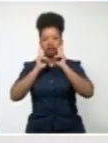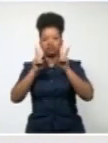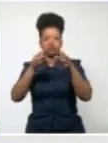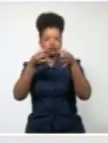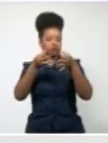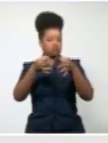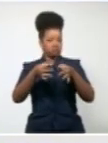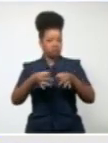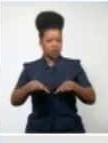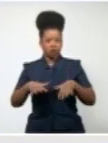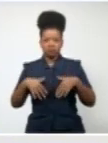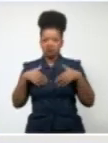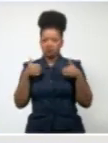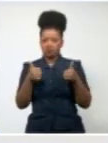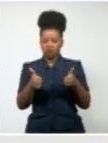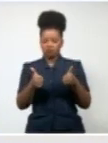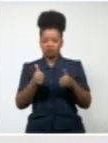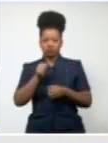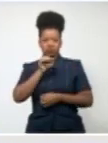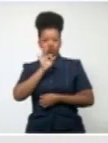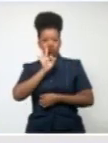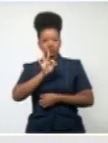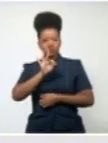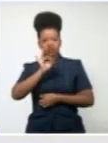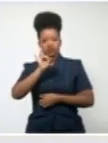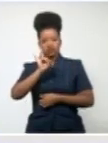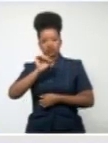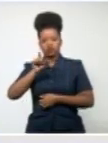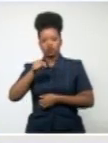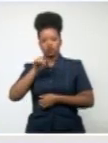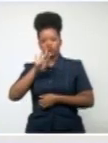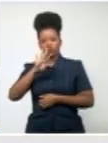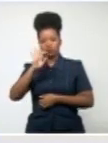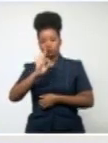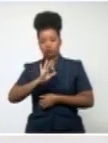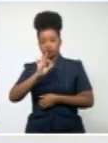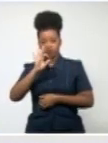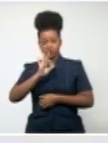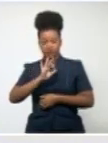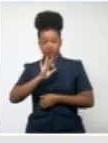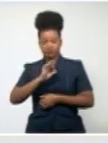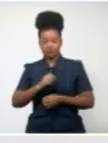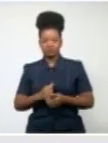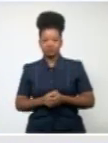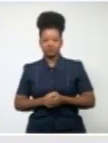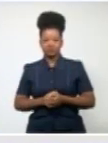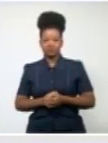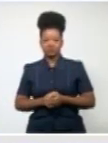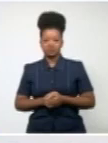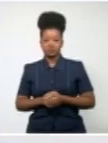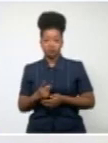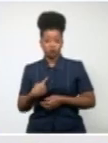1,734 people who have been diagnosed with the disease, who have recovered for